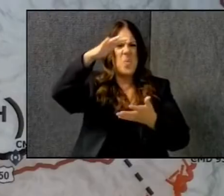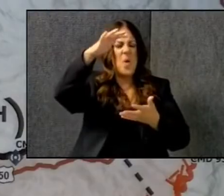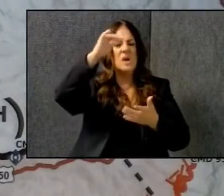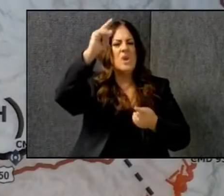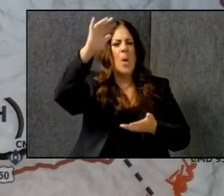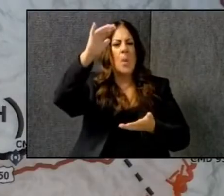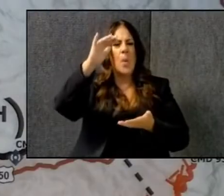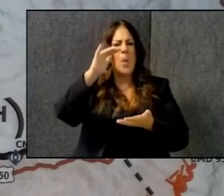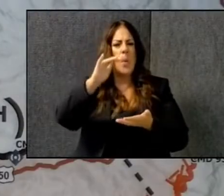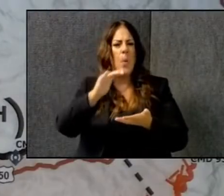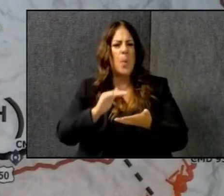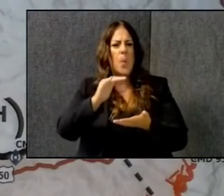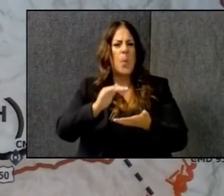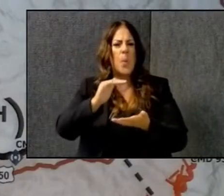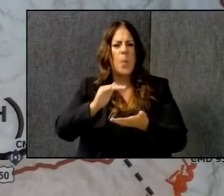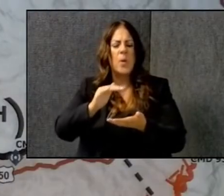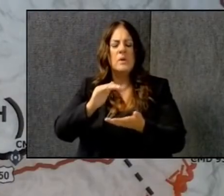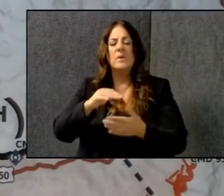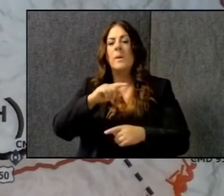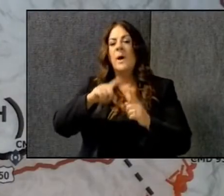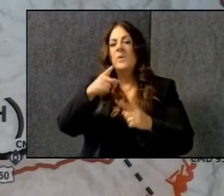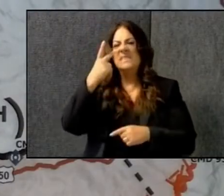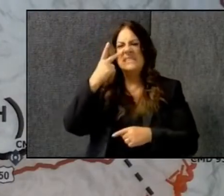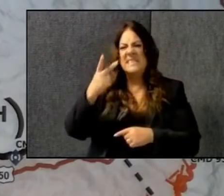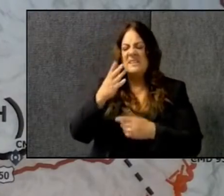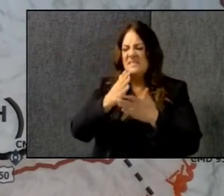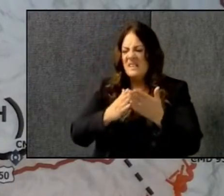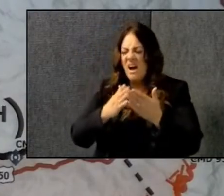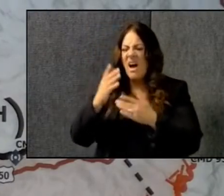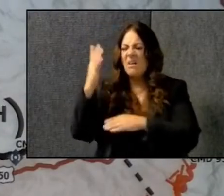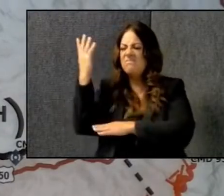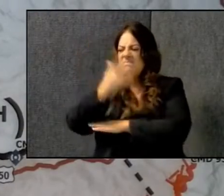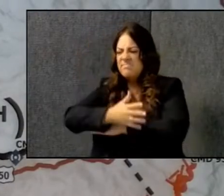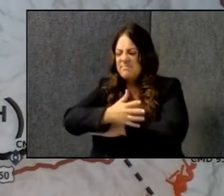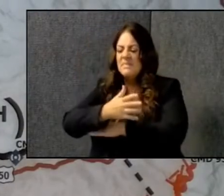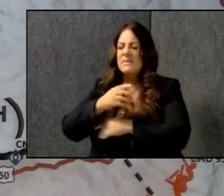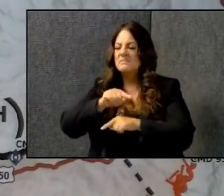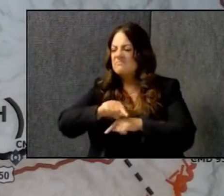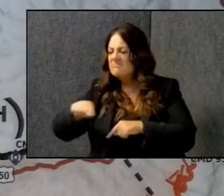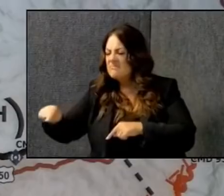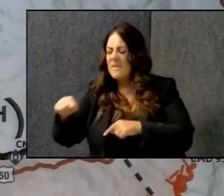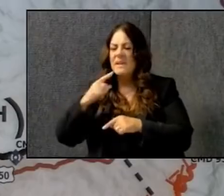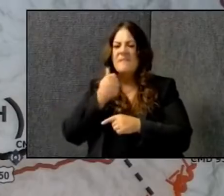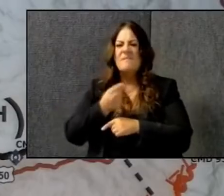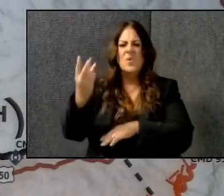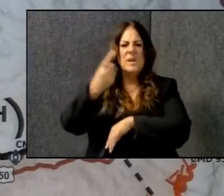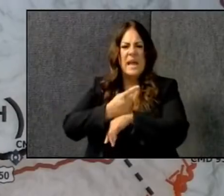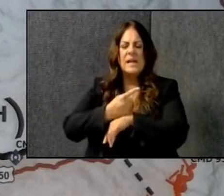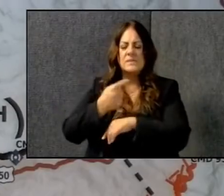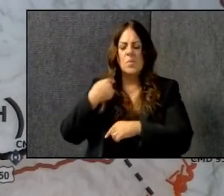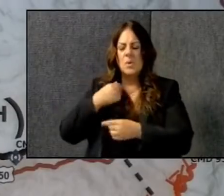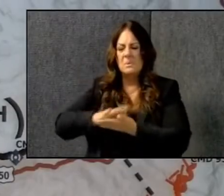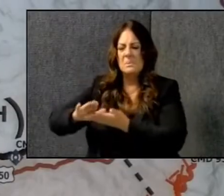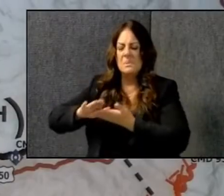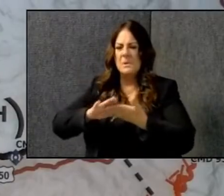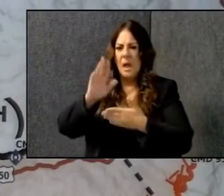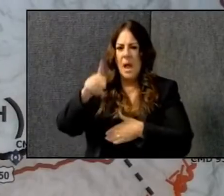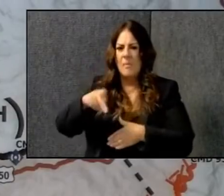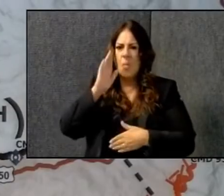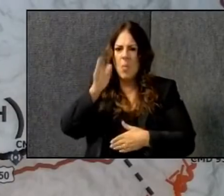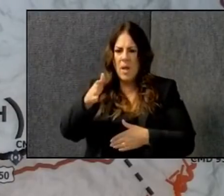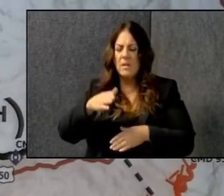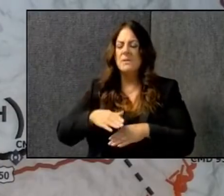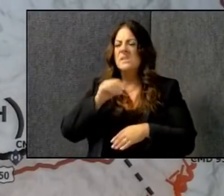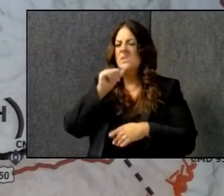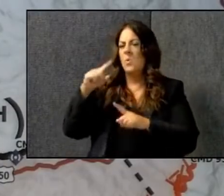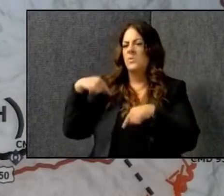starting to diminish. Those stump holes, those snags are starting to fall over in the interior as they've been burning for a few days. So we haven't been getting as many